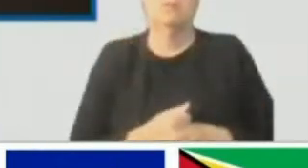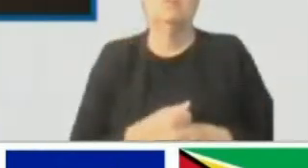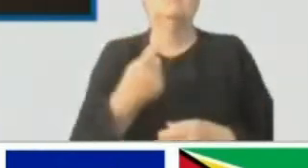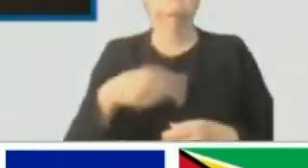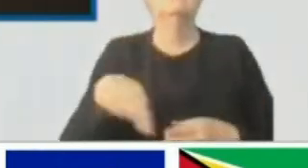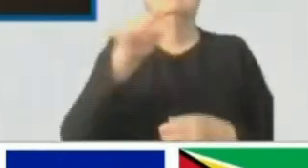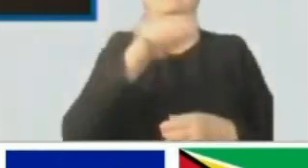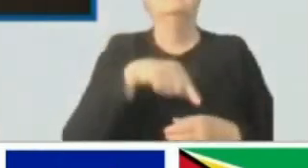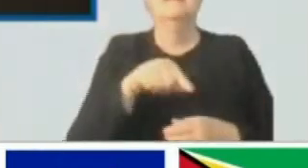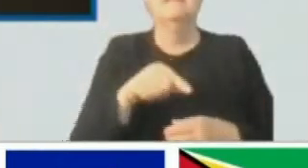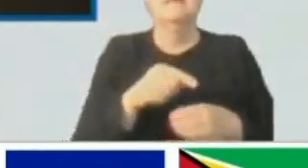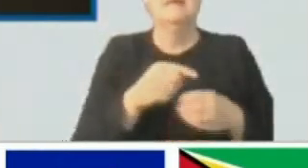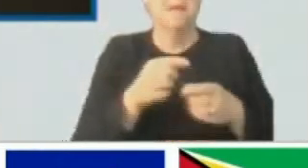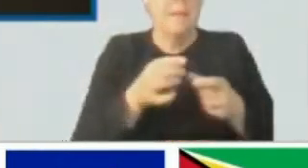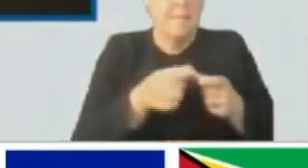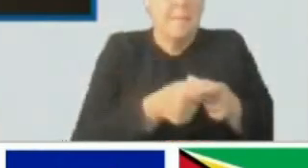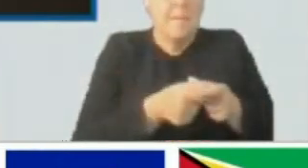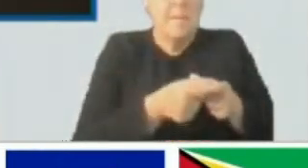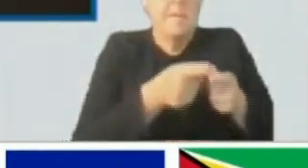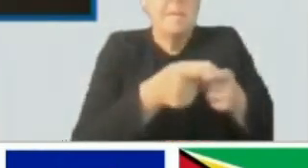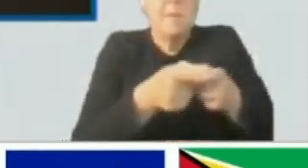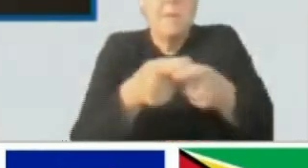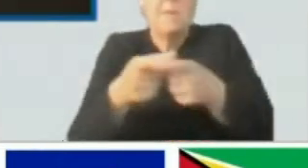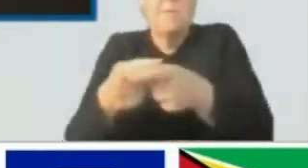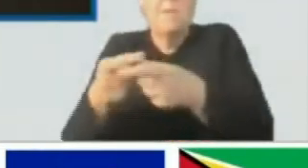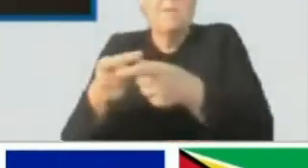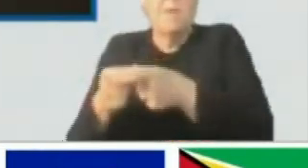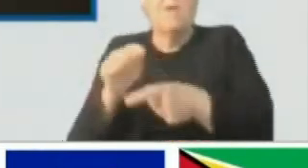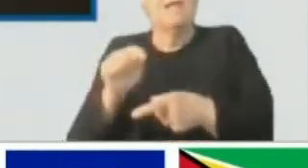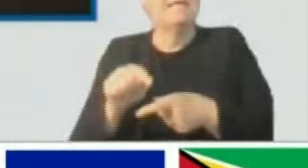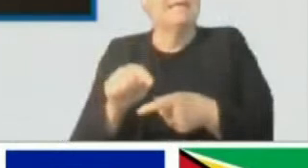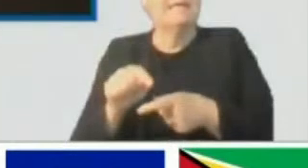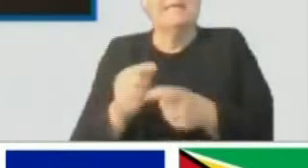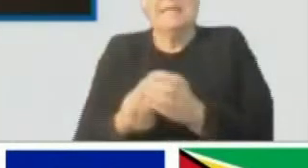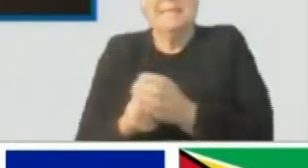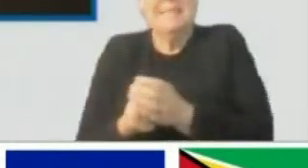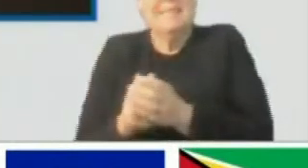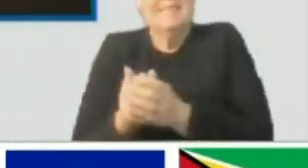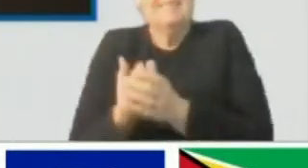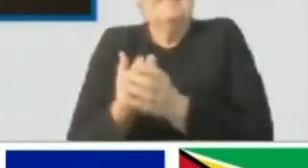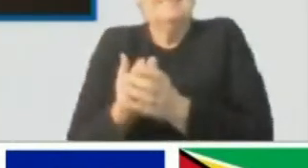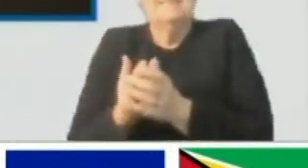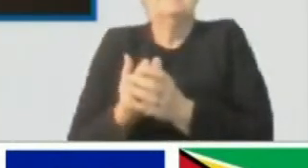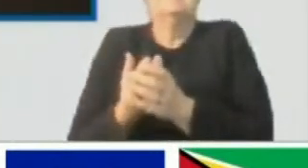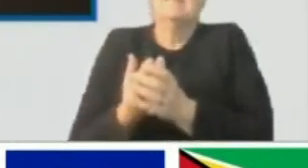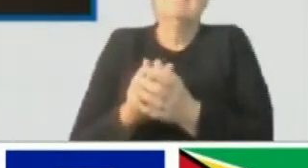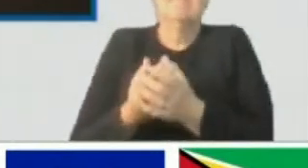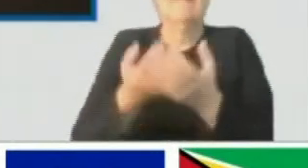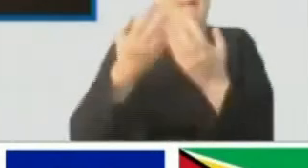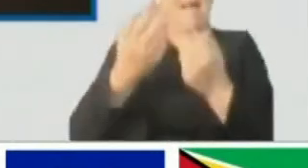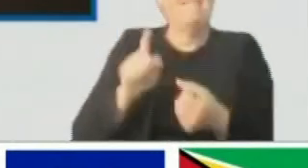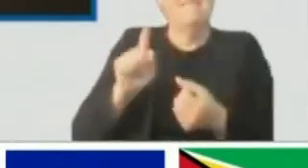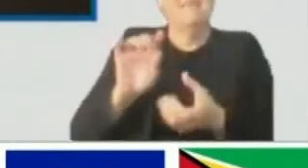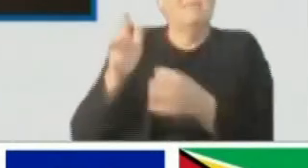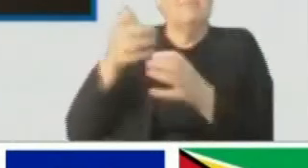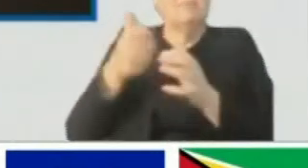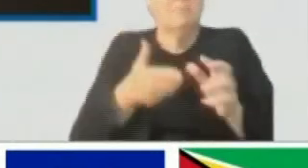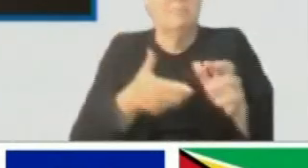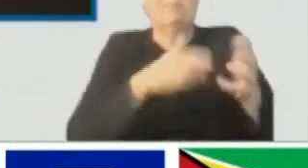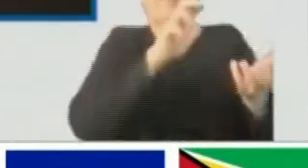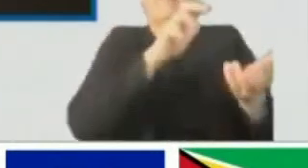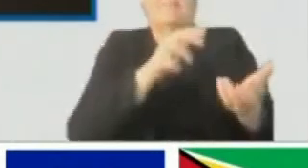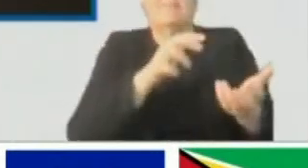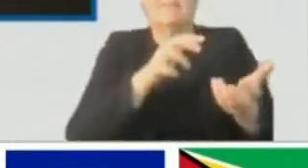are vulnerable to disasters. On an average, natural disaster